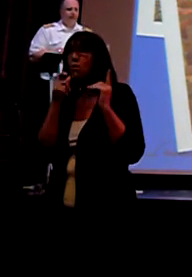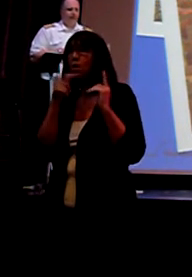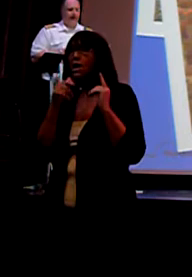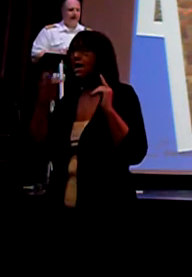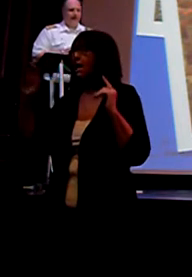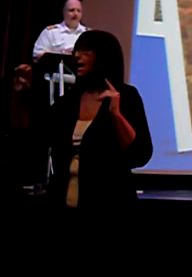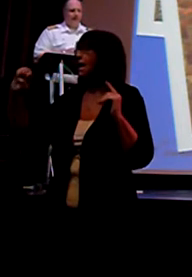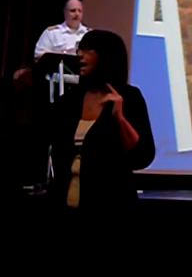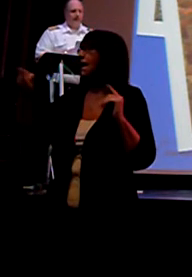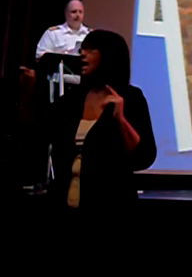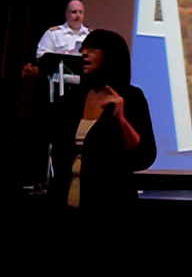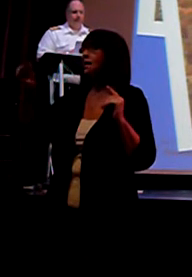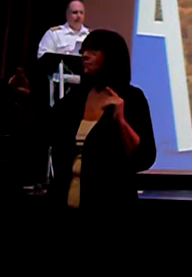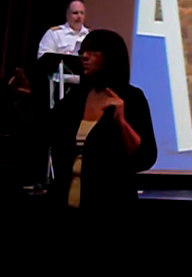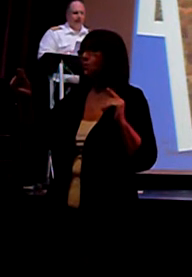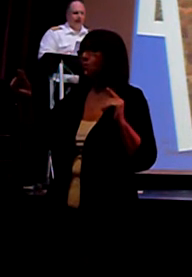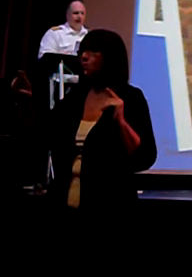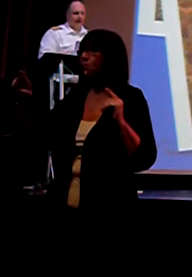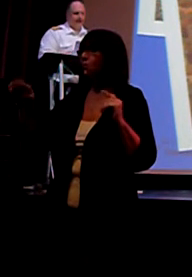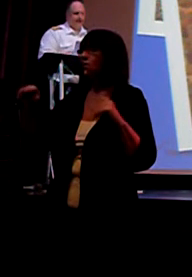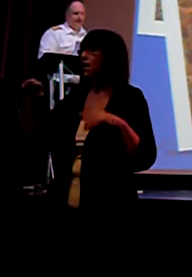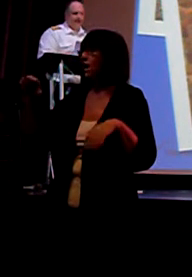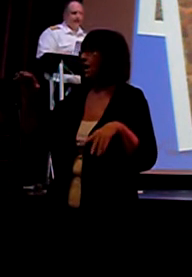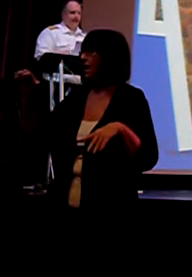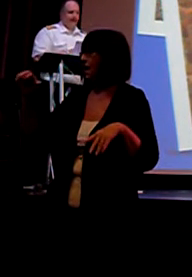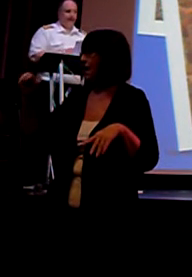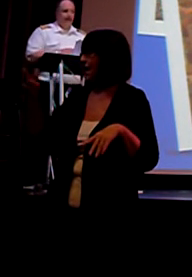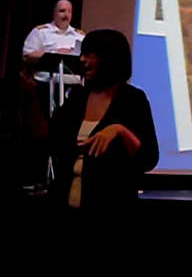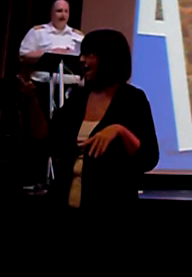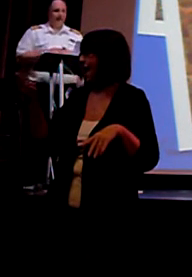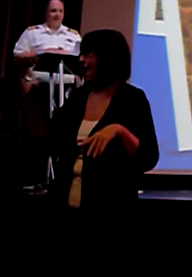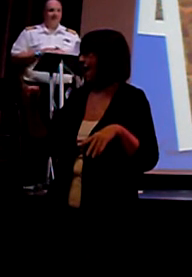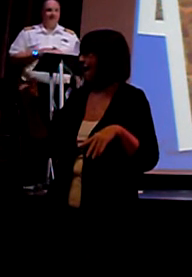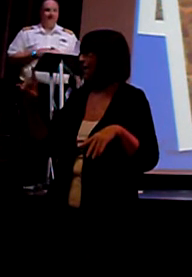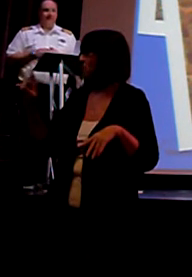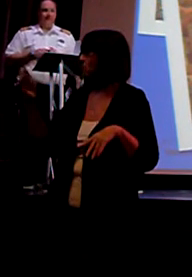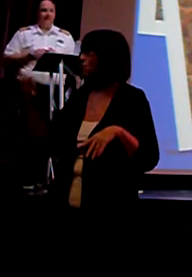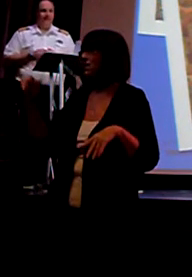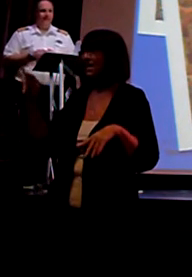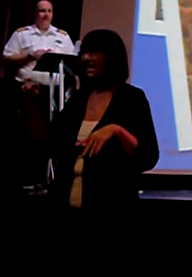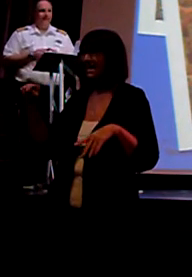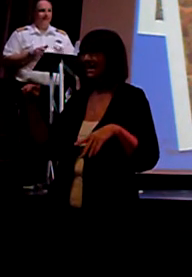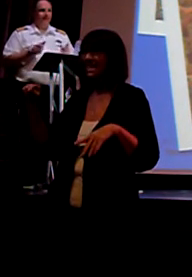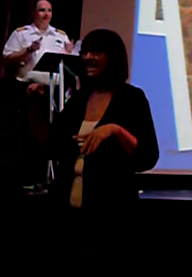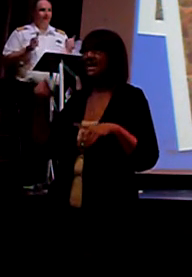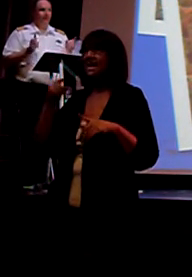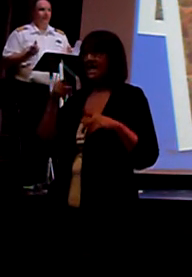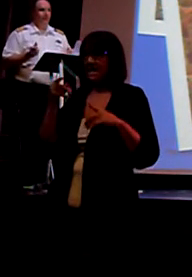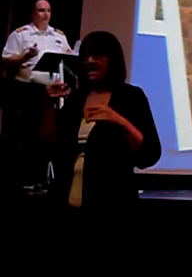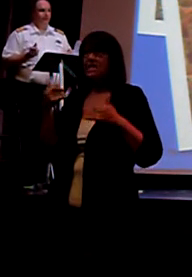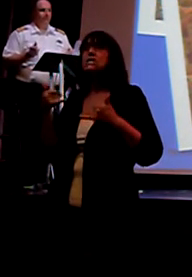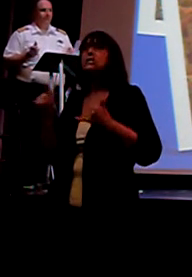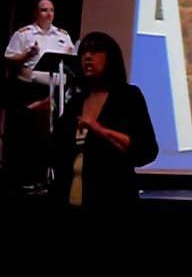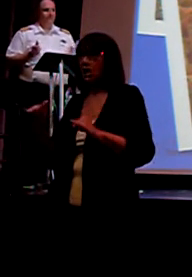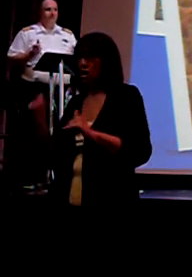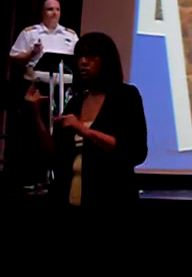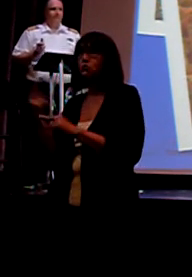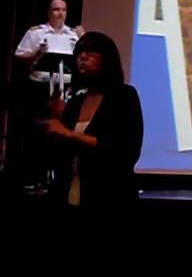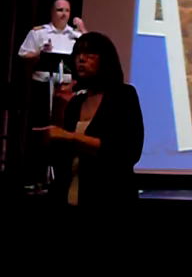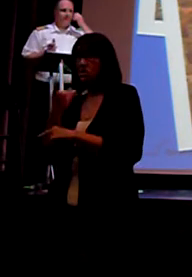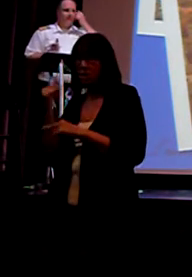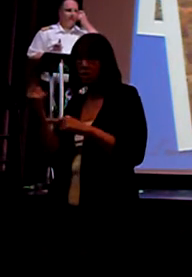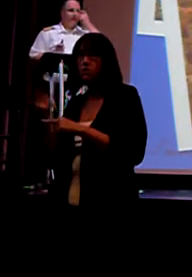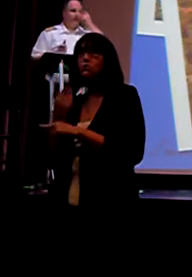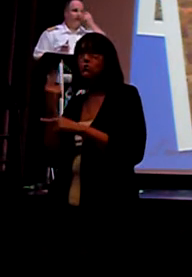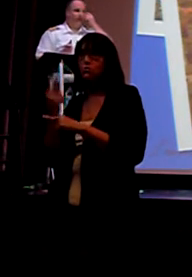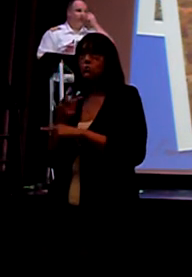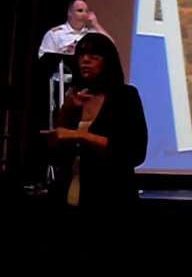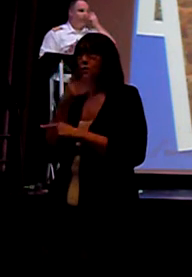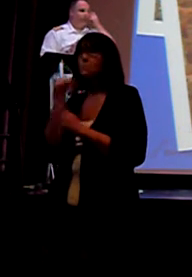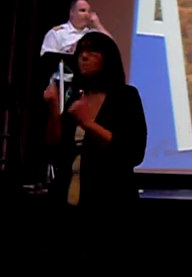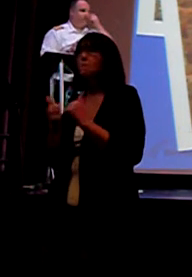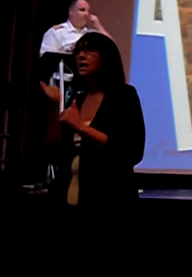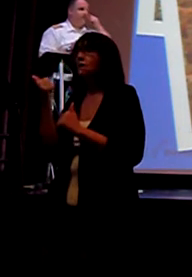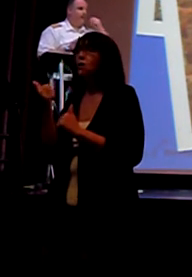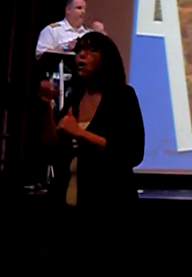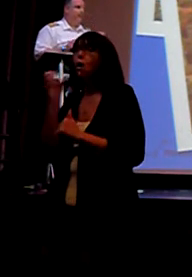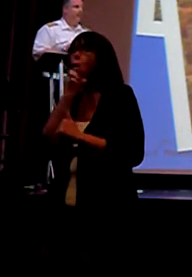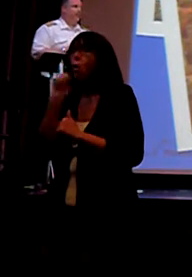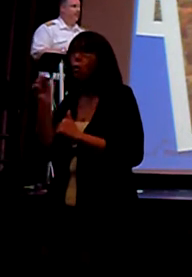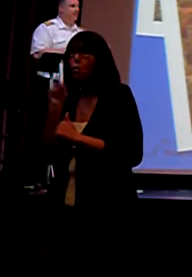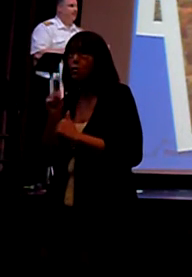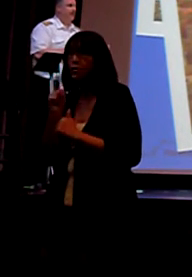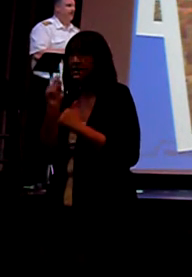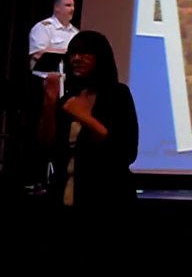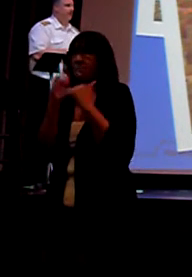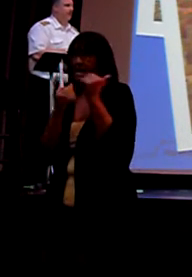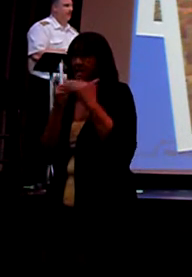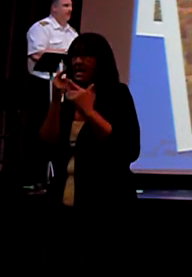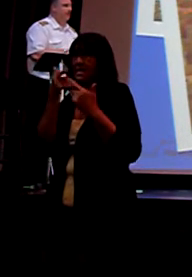Emperor Hadrian. And it is still in use. So it must be one of the oldest